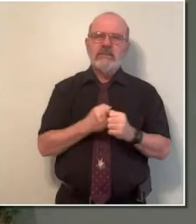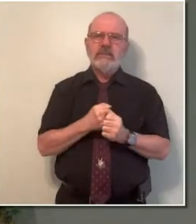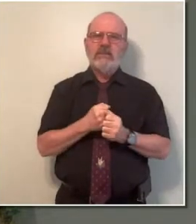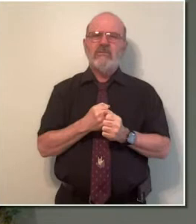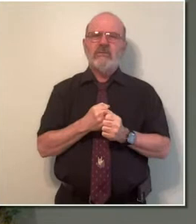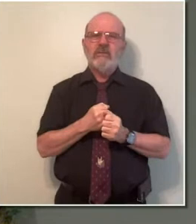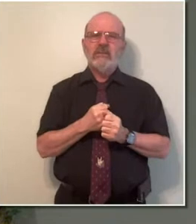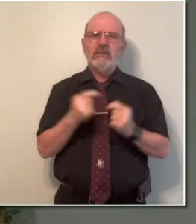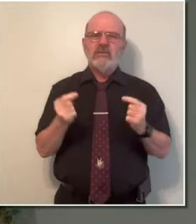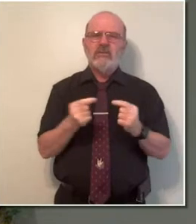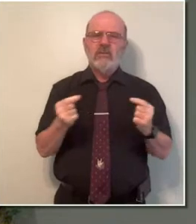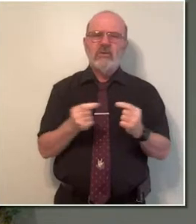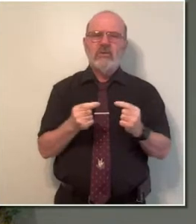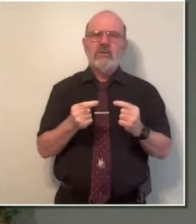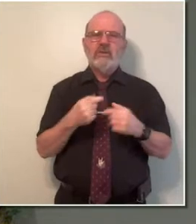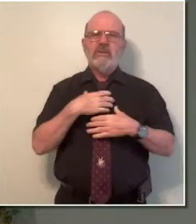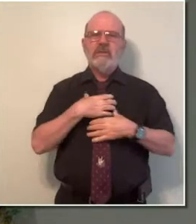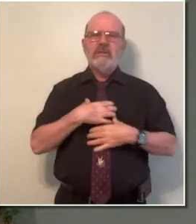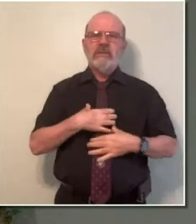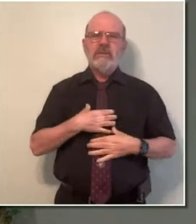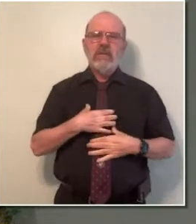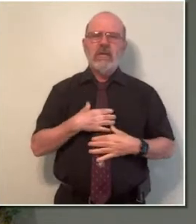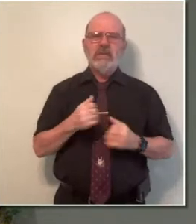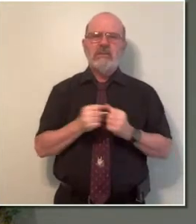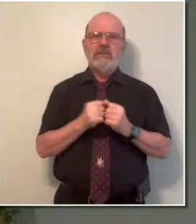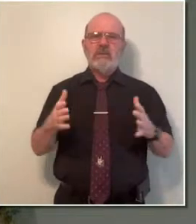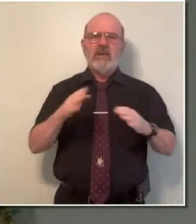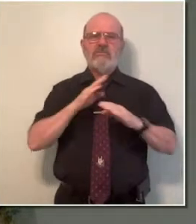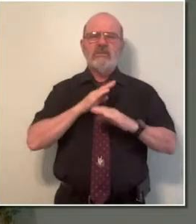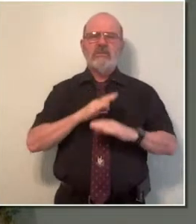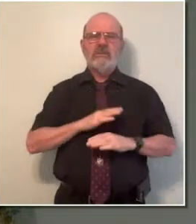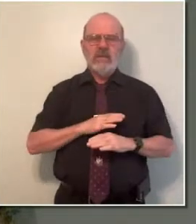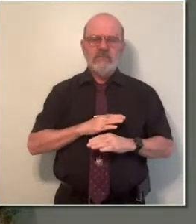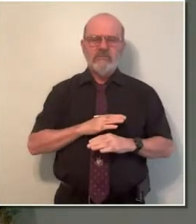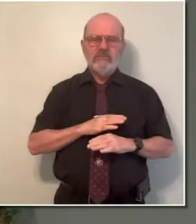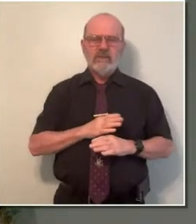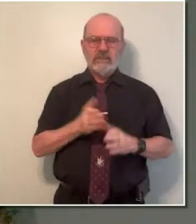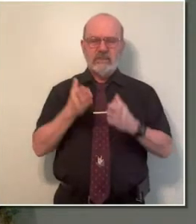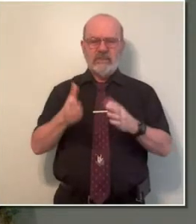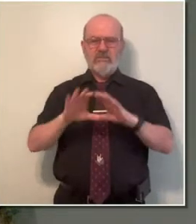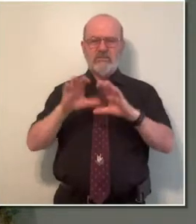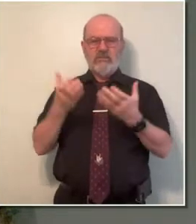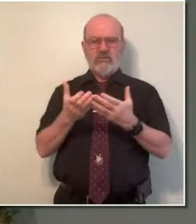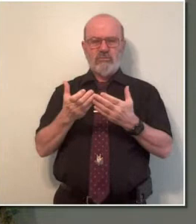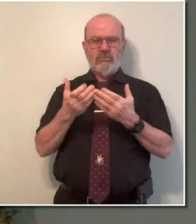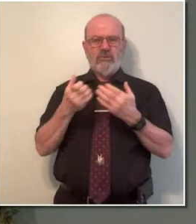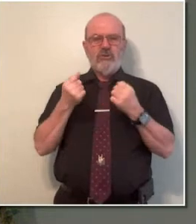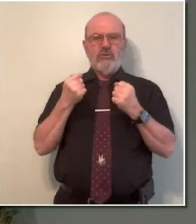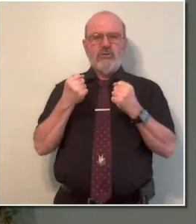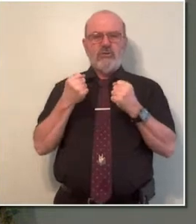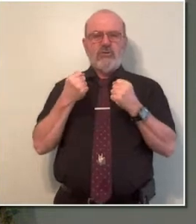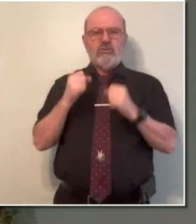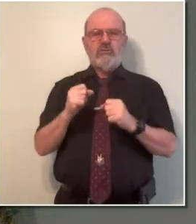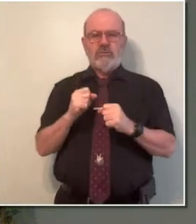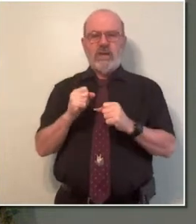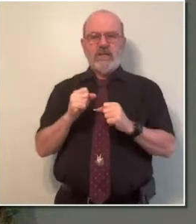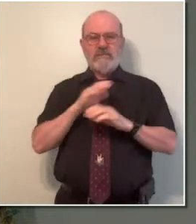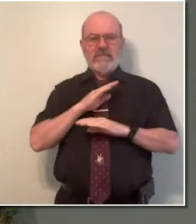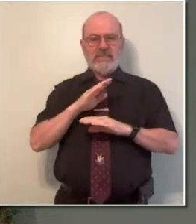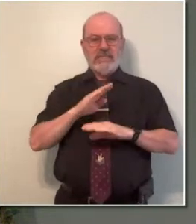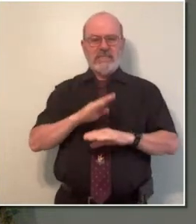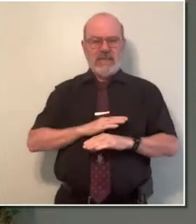of desire without satisfaction. It is the way of the world to try and be gratified, to try and